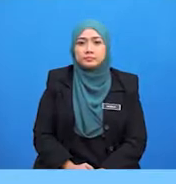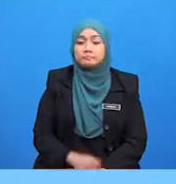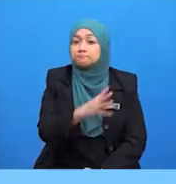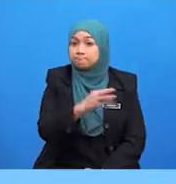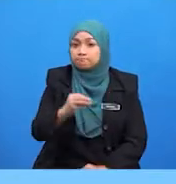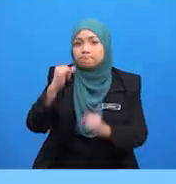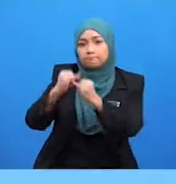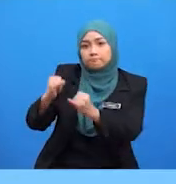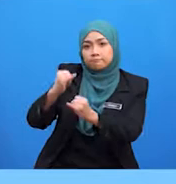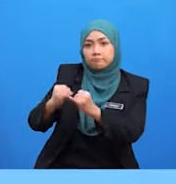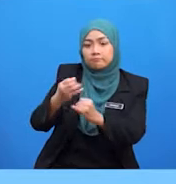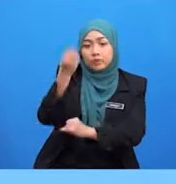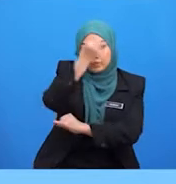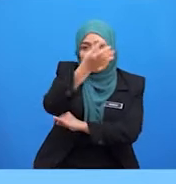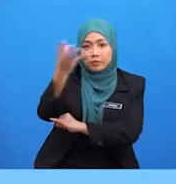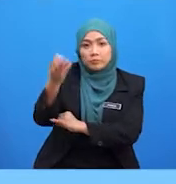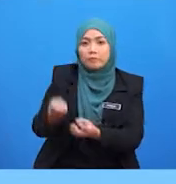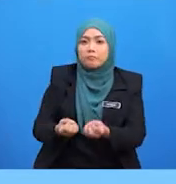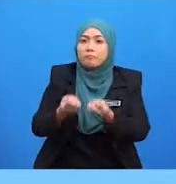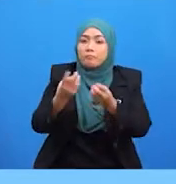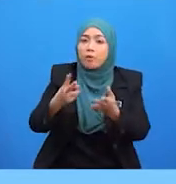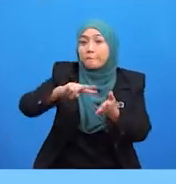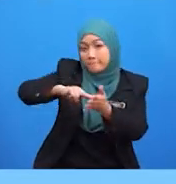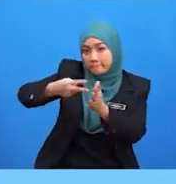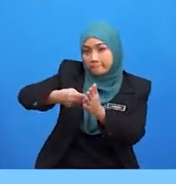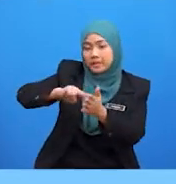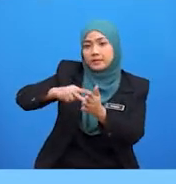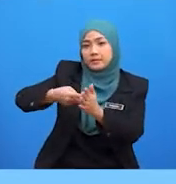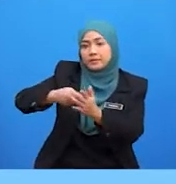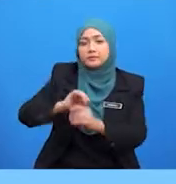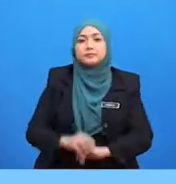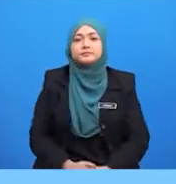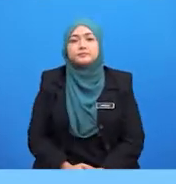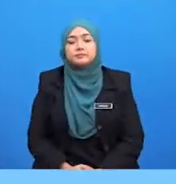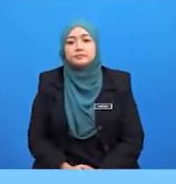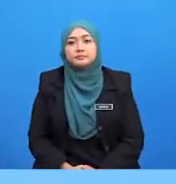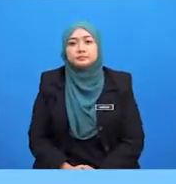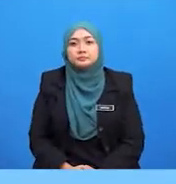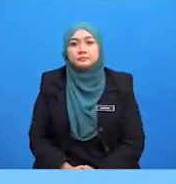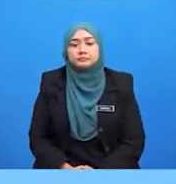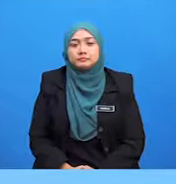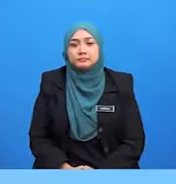And lastly, most importantly, it gives you more meaning.